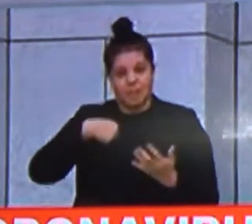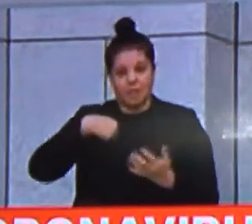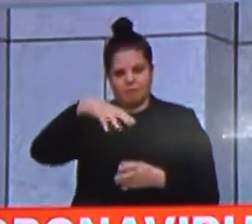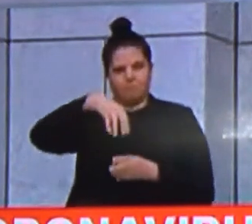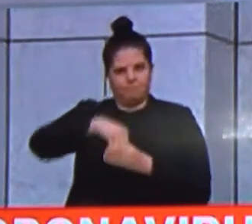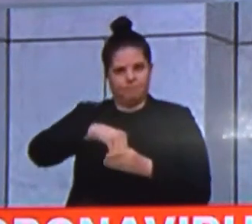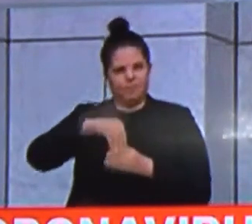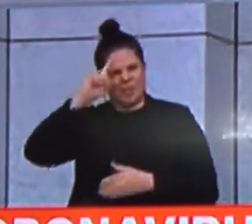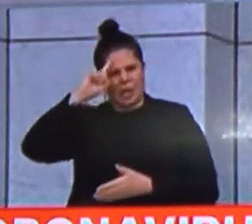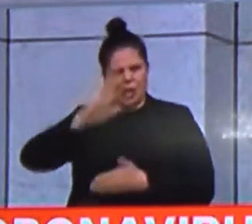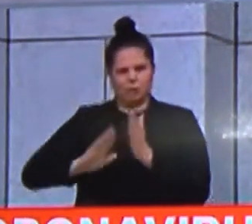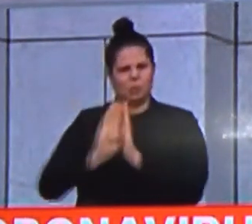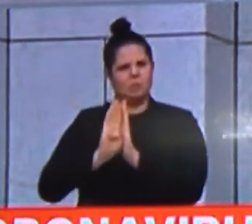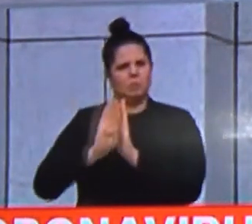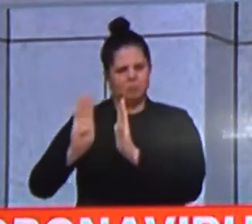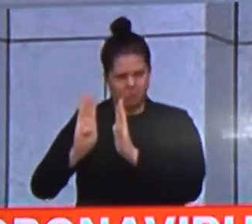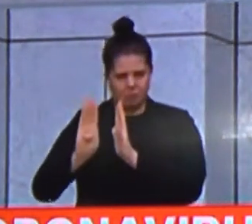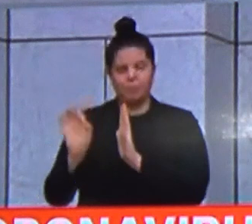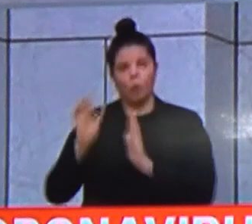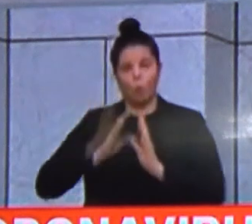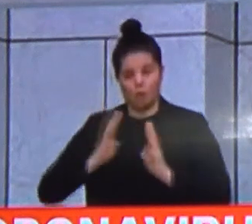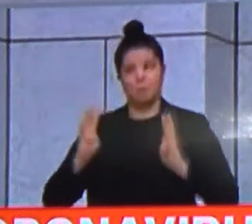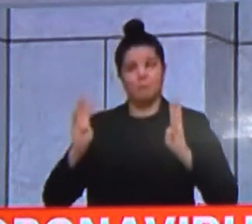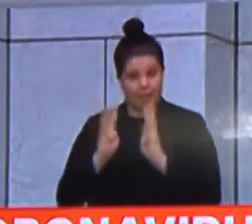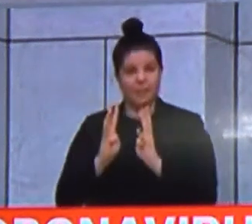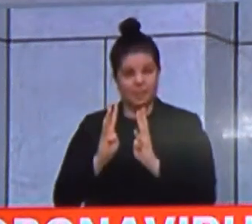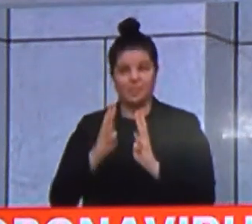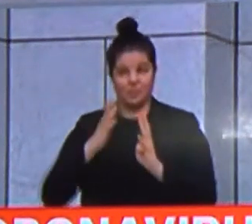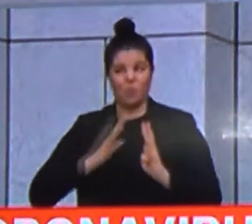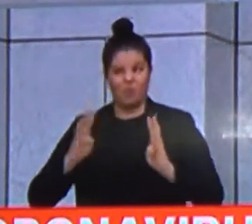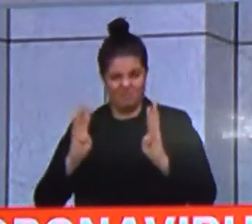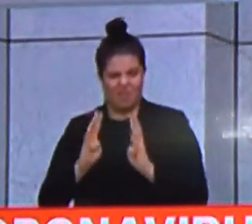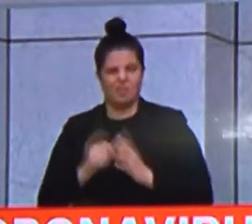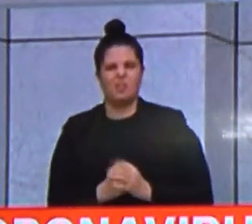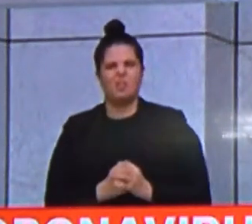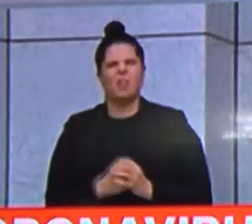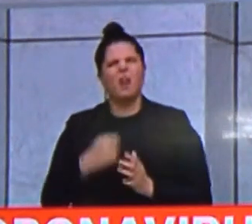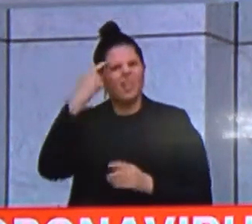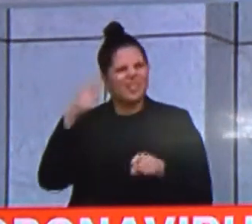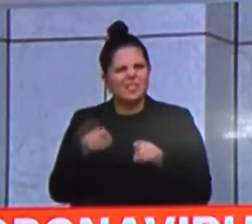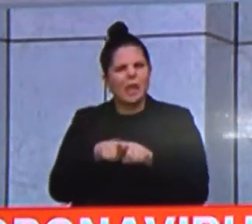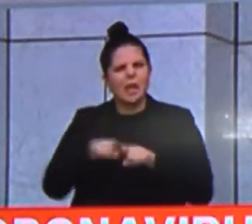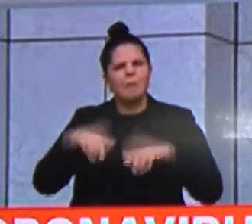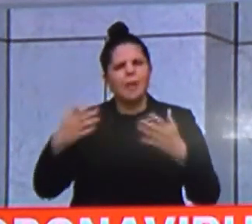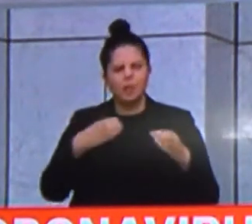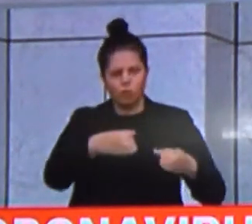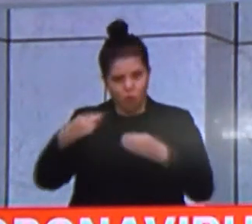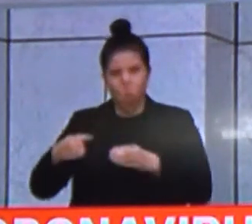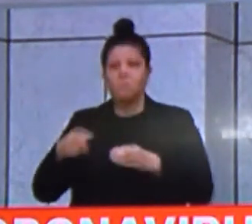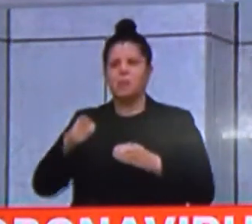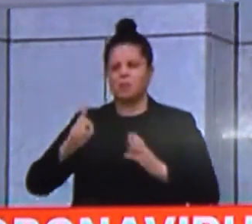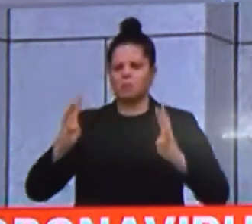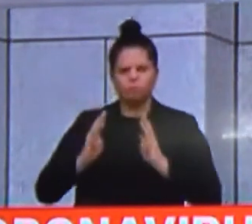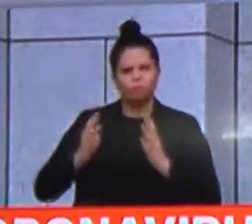doing extraordinary things, protecting the health of our population. Thank you. Thank you, Professor Kidd. And can I also offer the government's thanks to